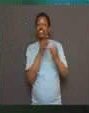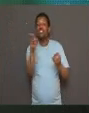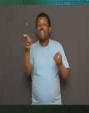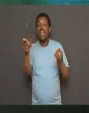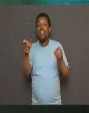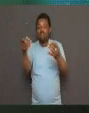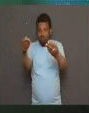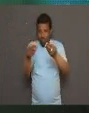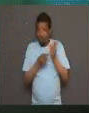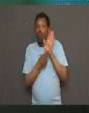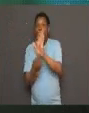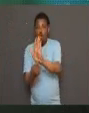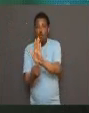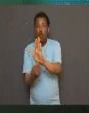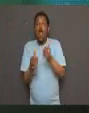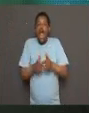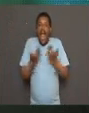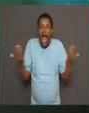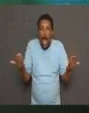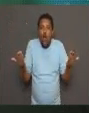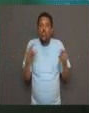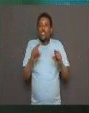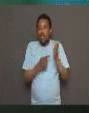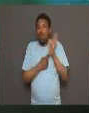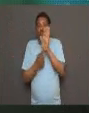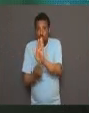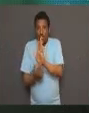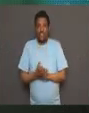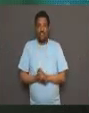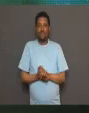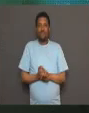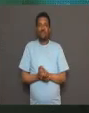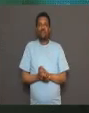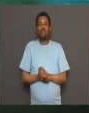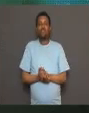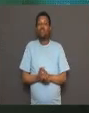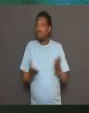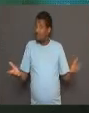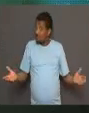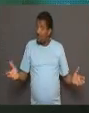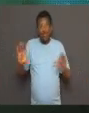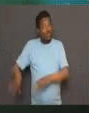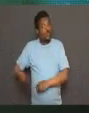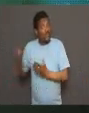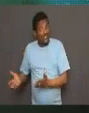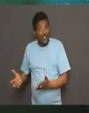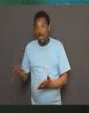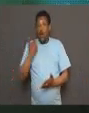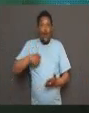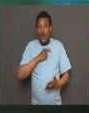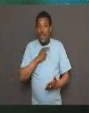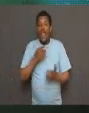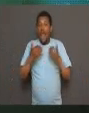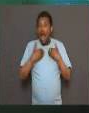they portray and in how they portray it. Students, we have talked